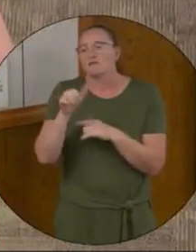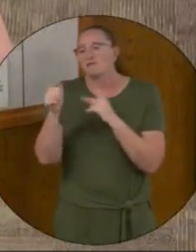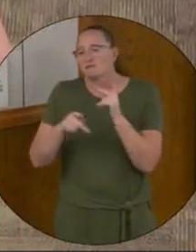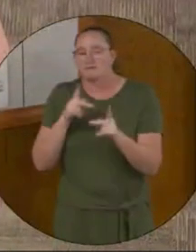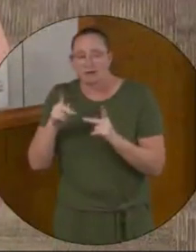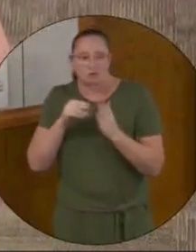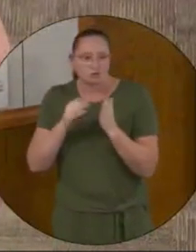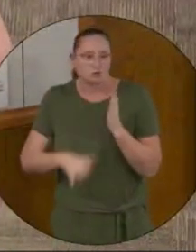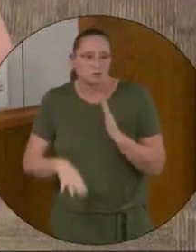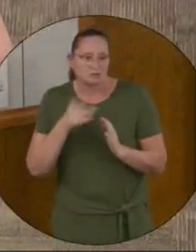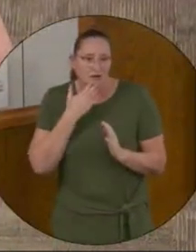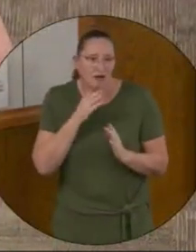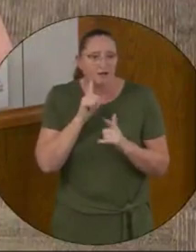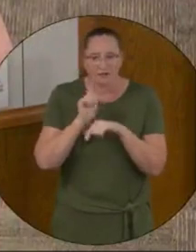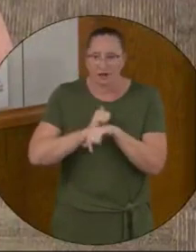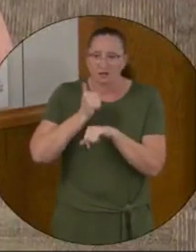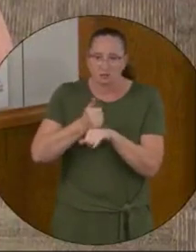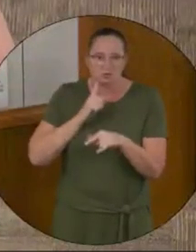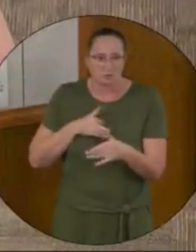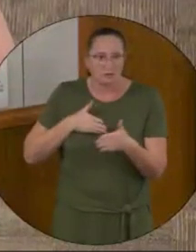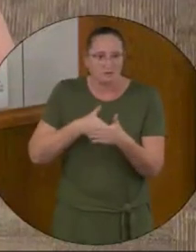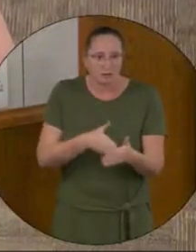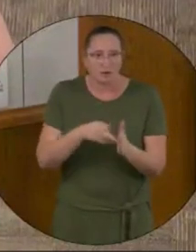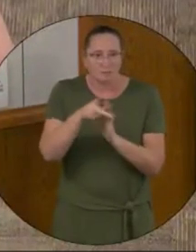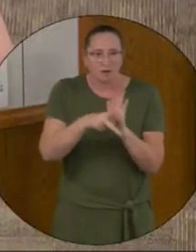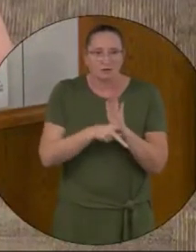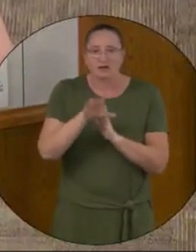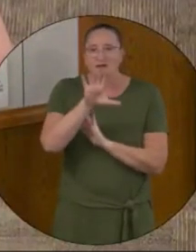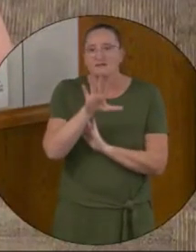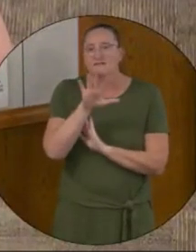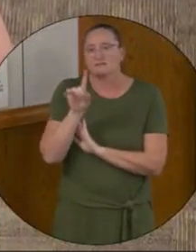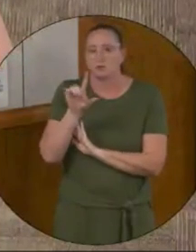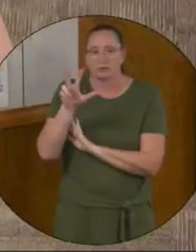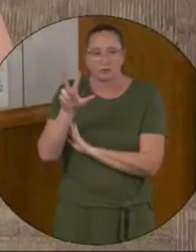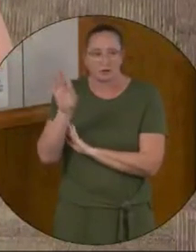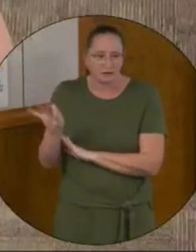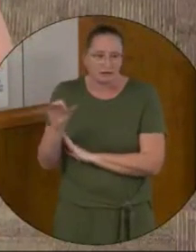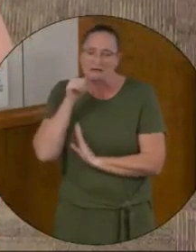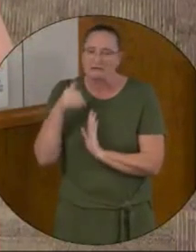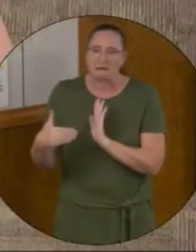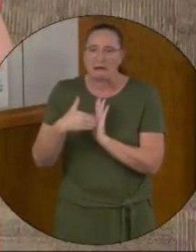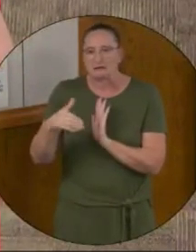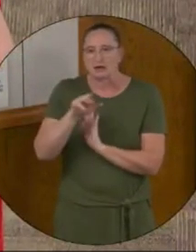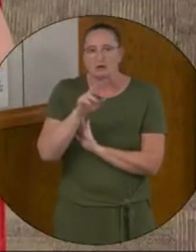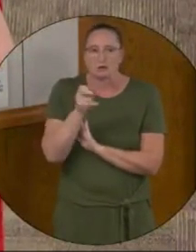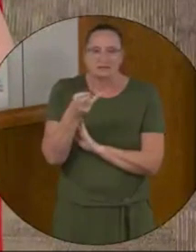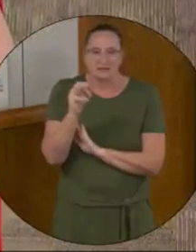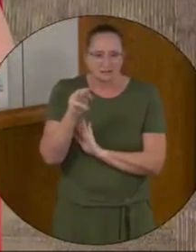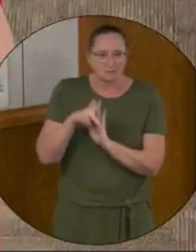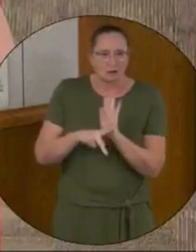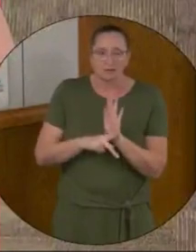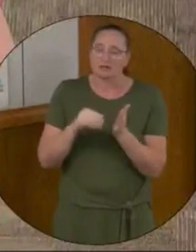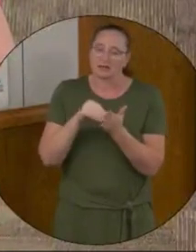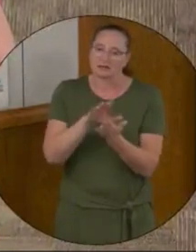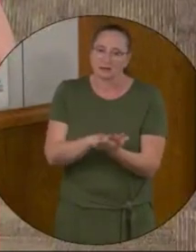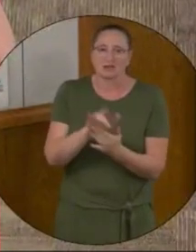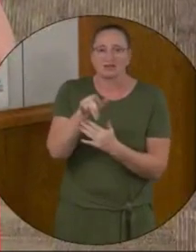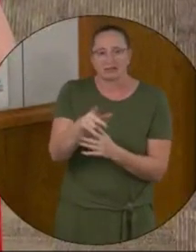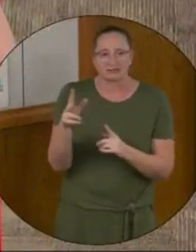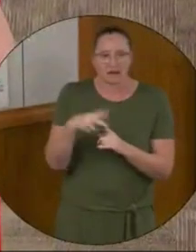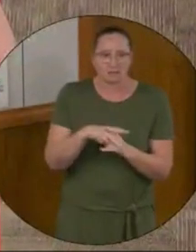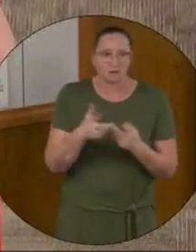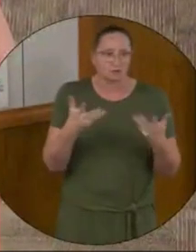read and understand that implementing this could violate policy 5139, the anti-racism policy. The policy documents state that this application